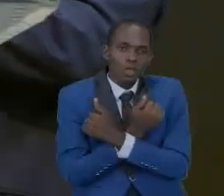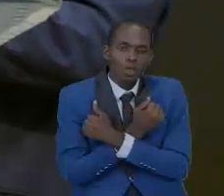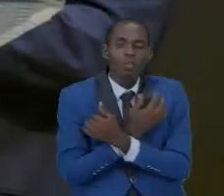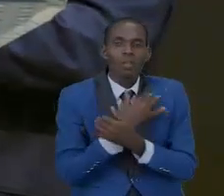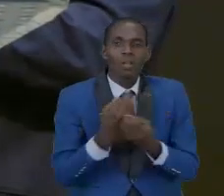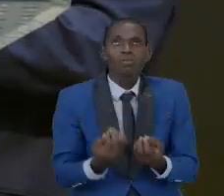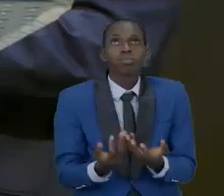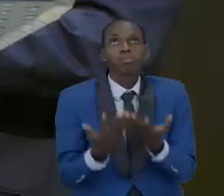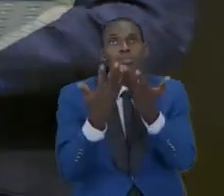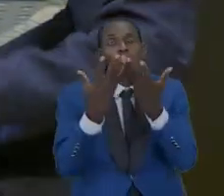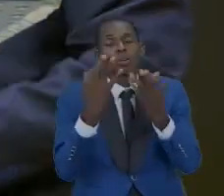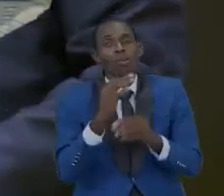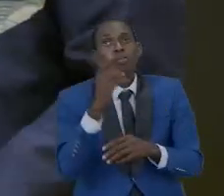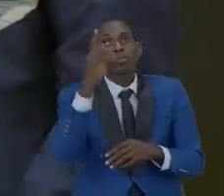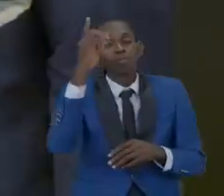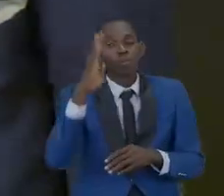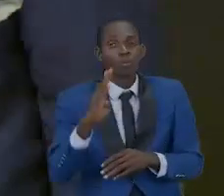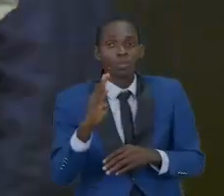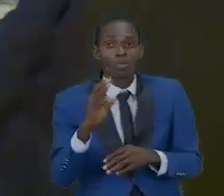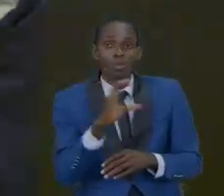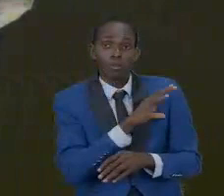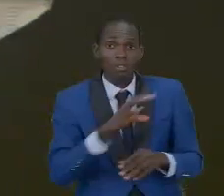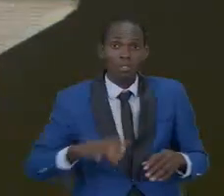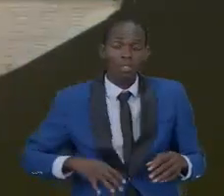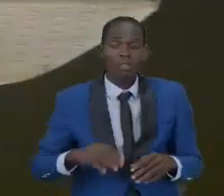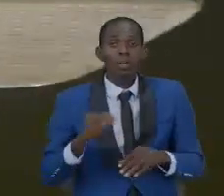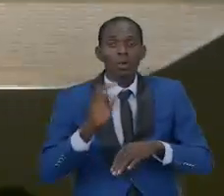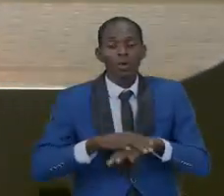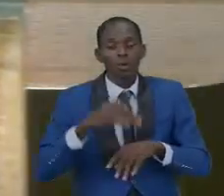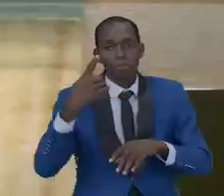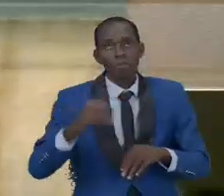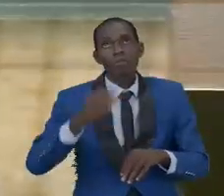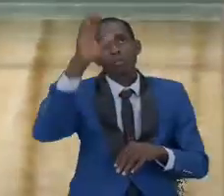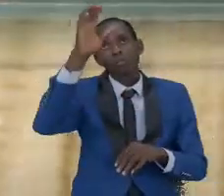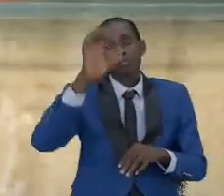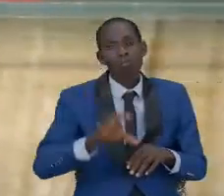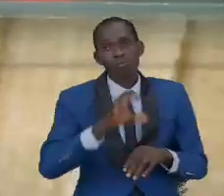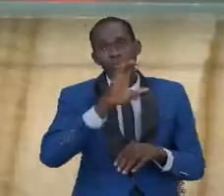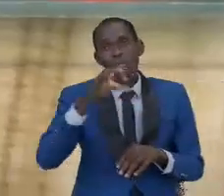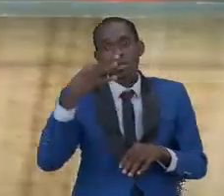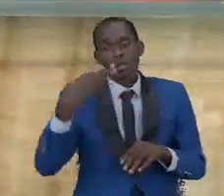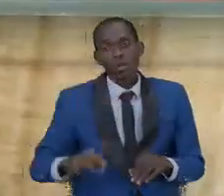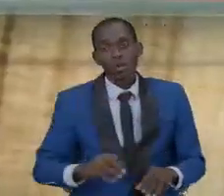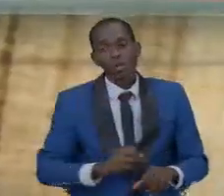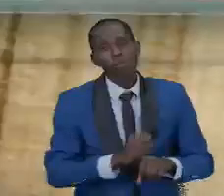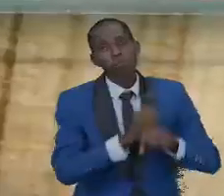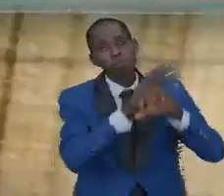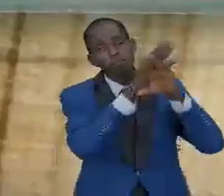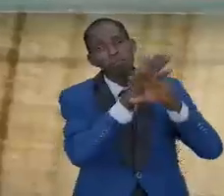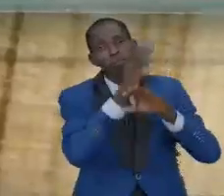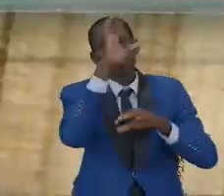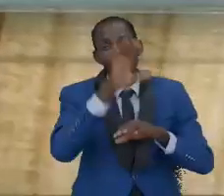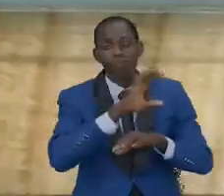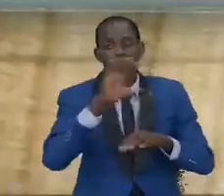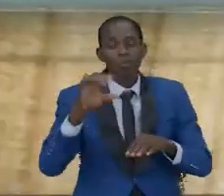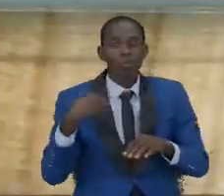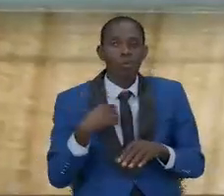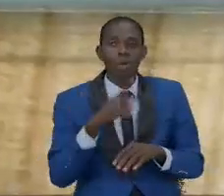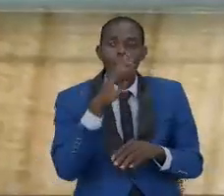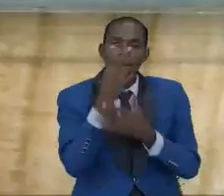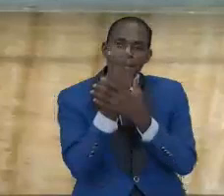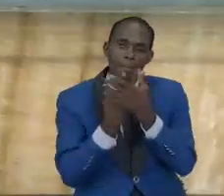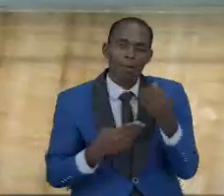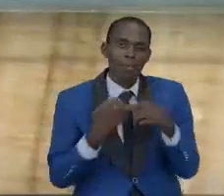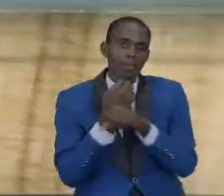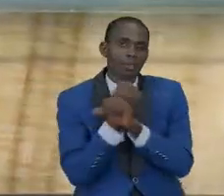of the Lord Jesus Christ on a cross of Calvary we are both sane but then